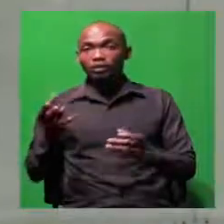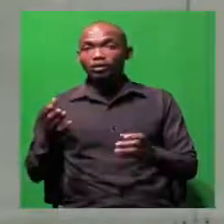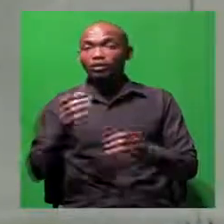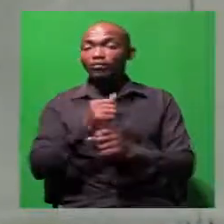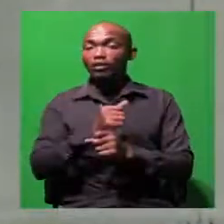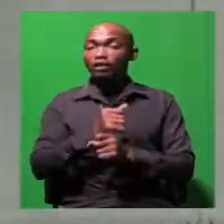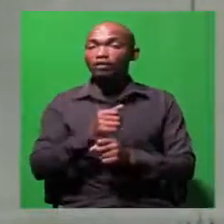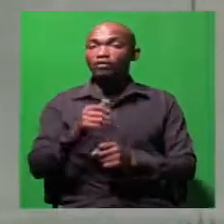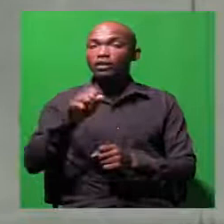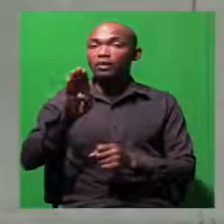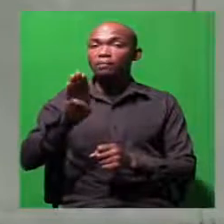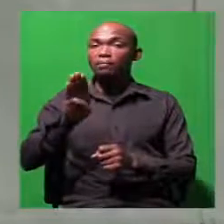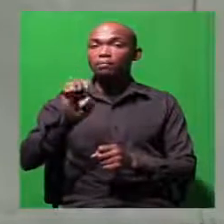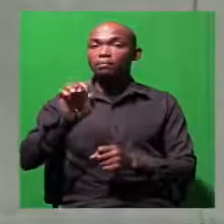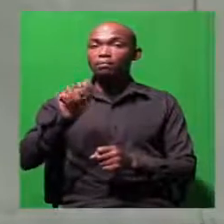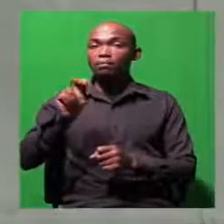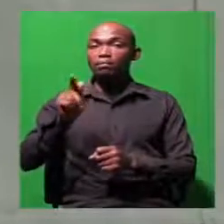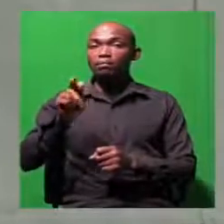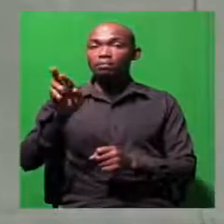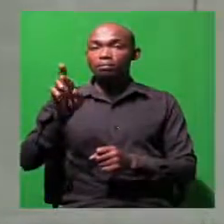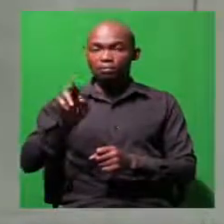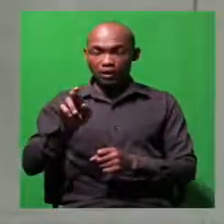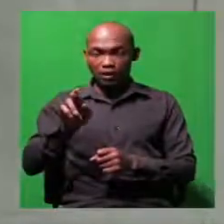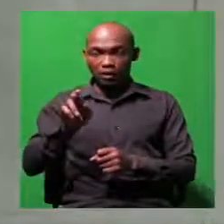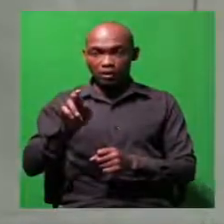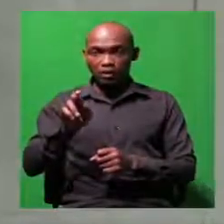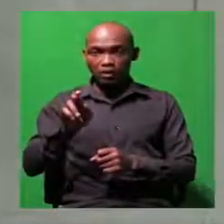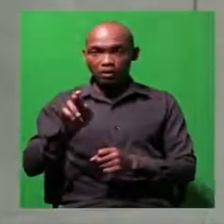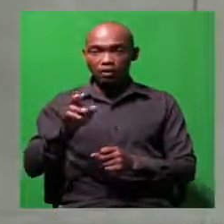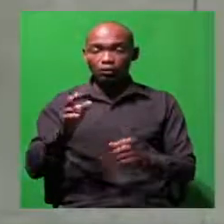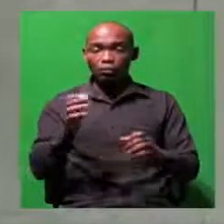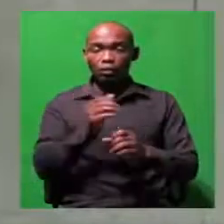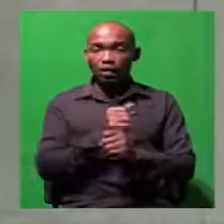beaker. We have Eureka cane.